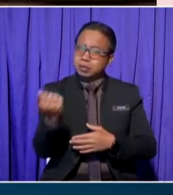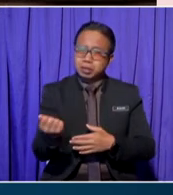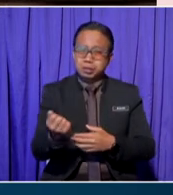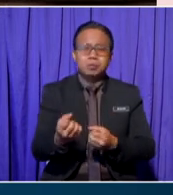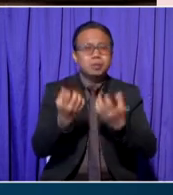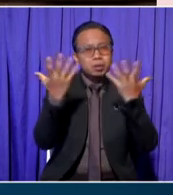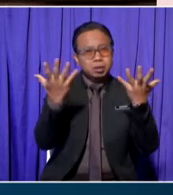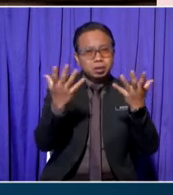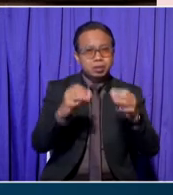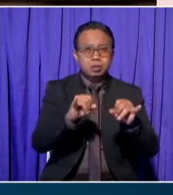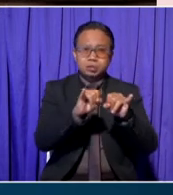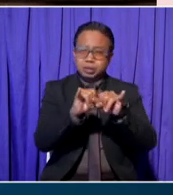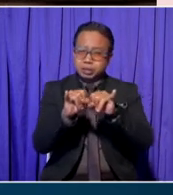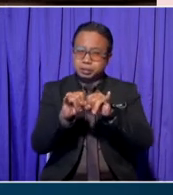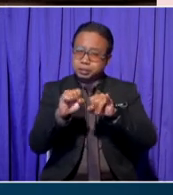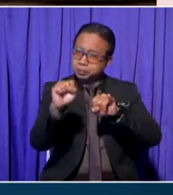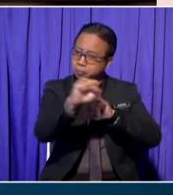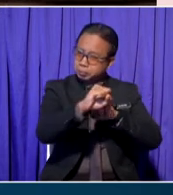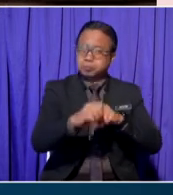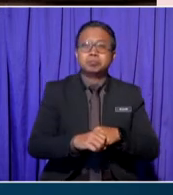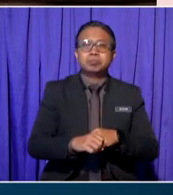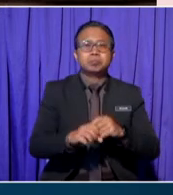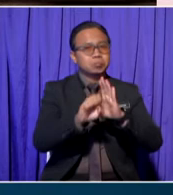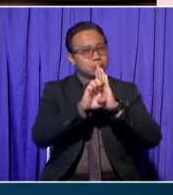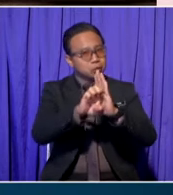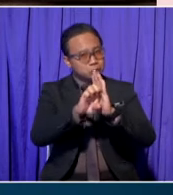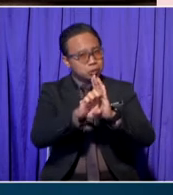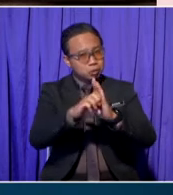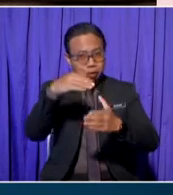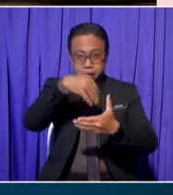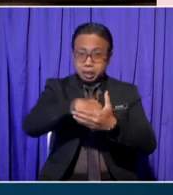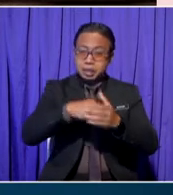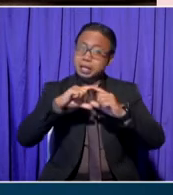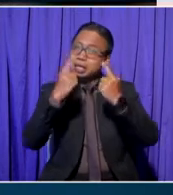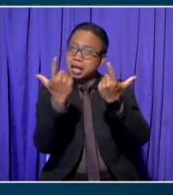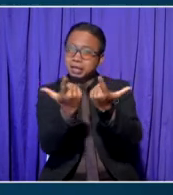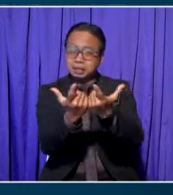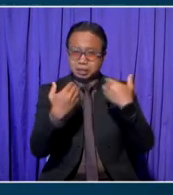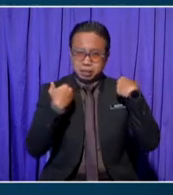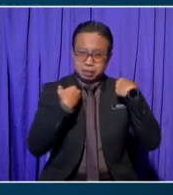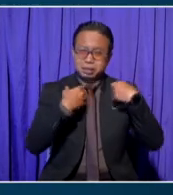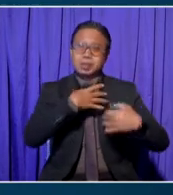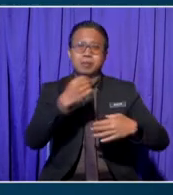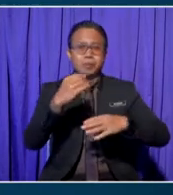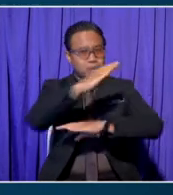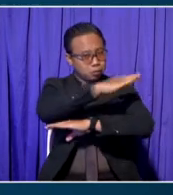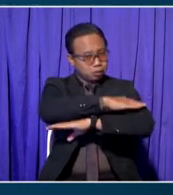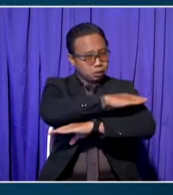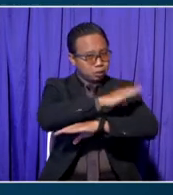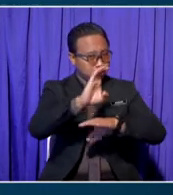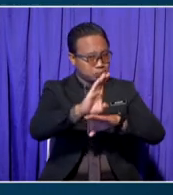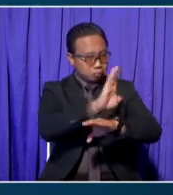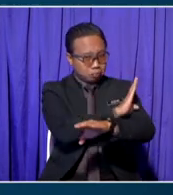different sizes. For example, in the classroom, we have a whiteboard, a table,